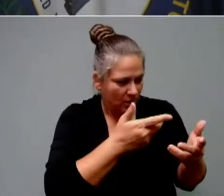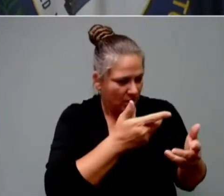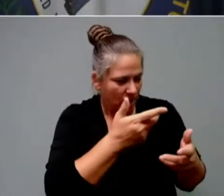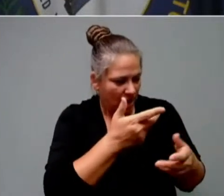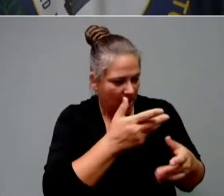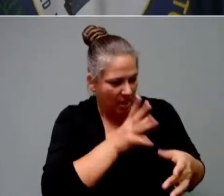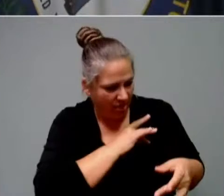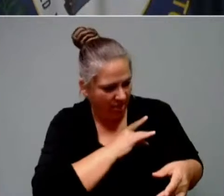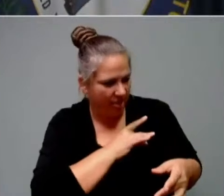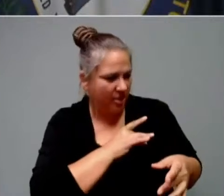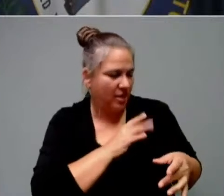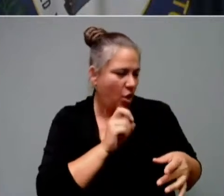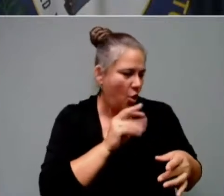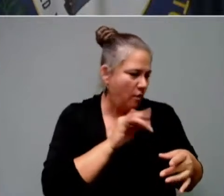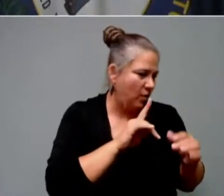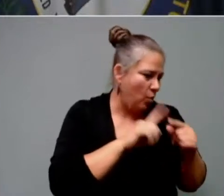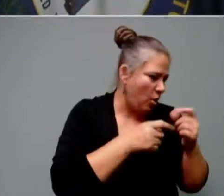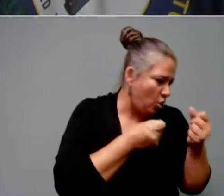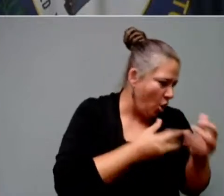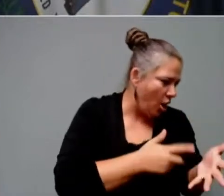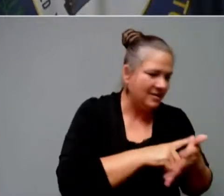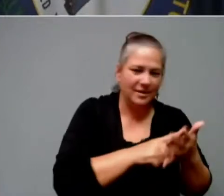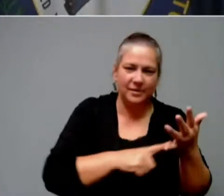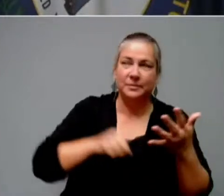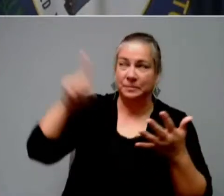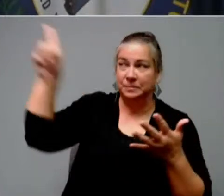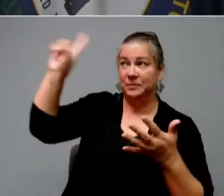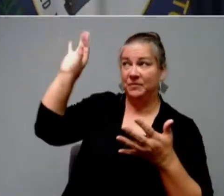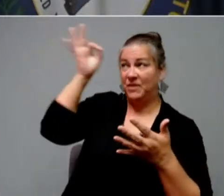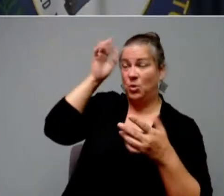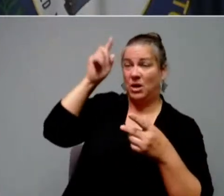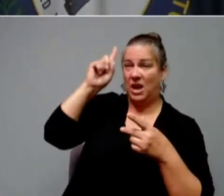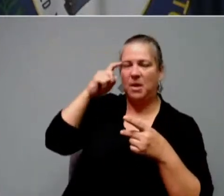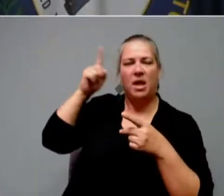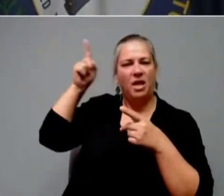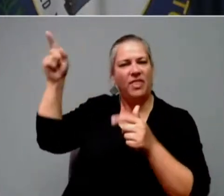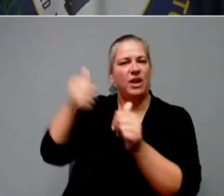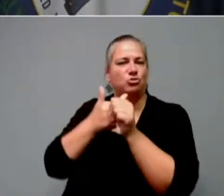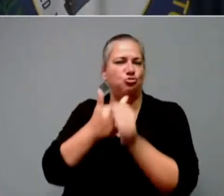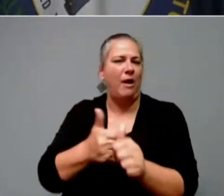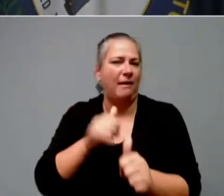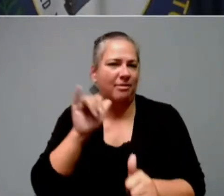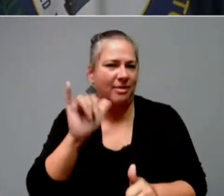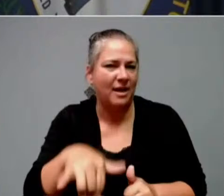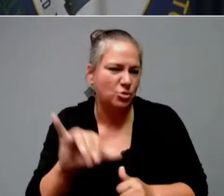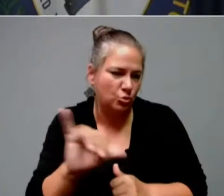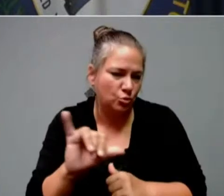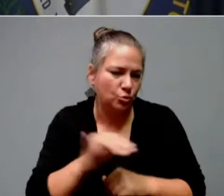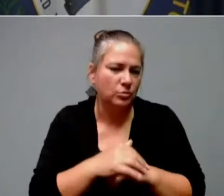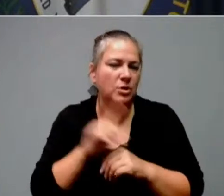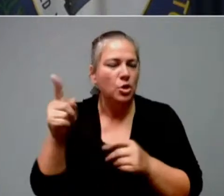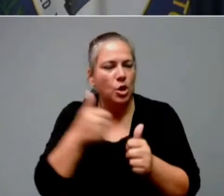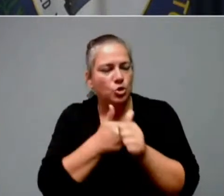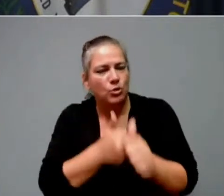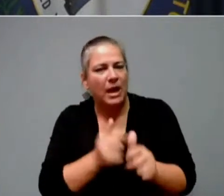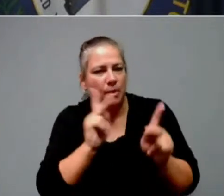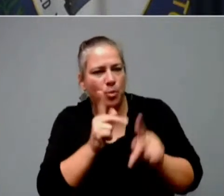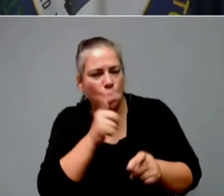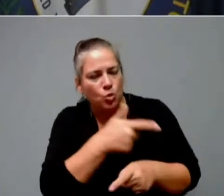hospitalizations. They're not just tracking positives and folks that may have been more vulnerable early on as